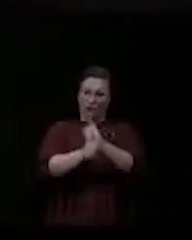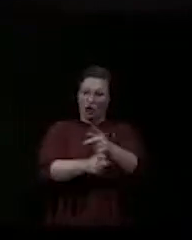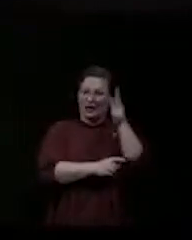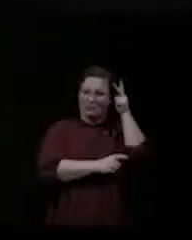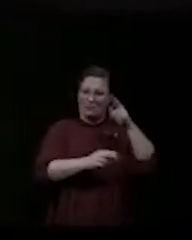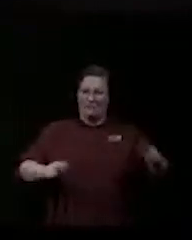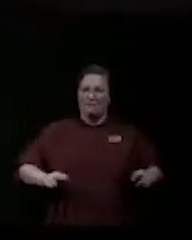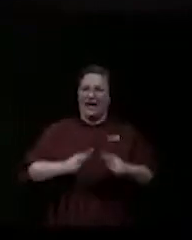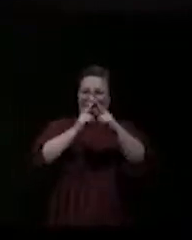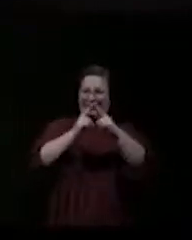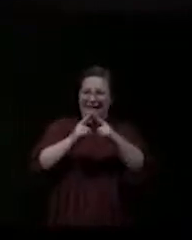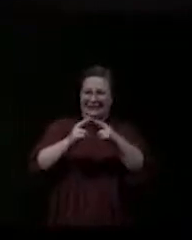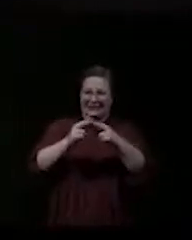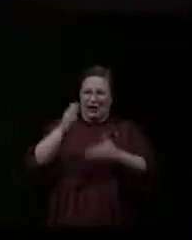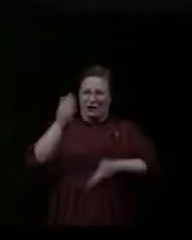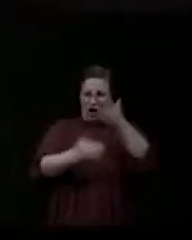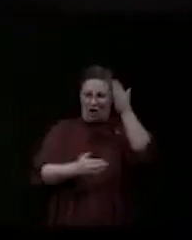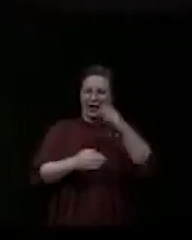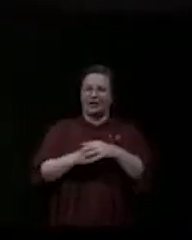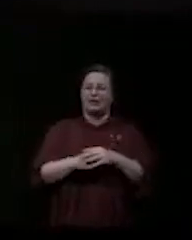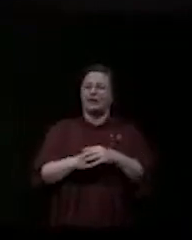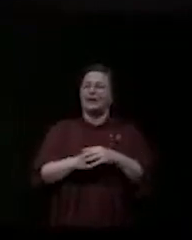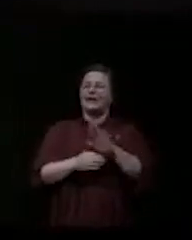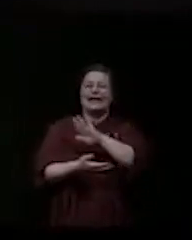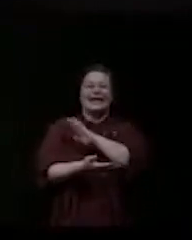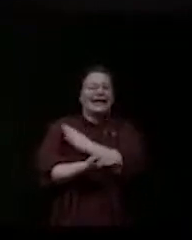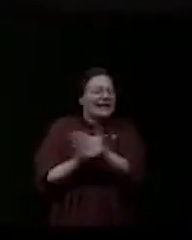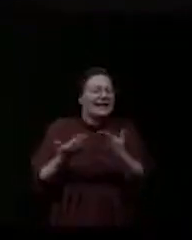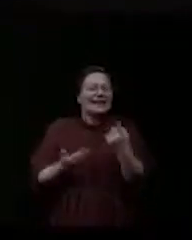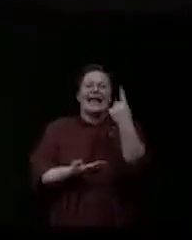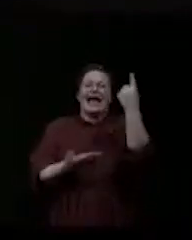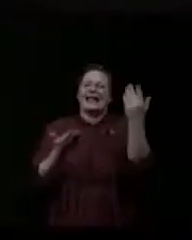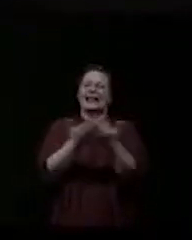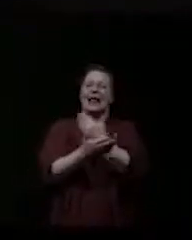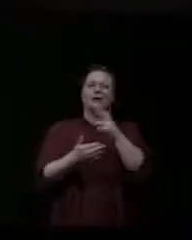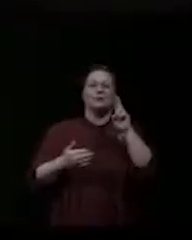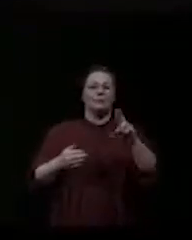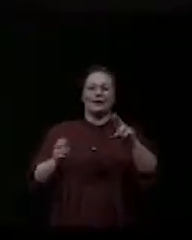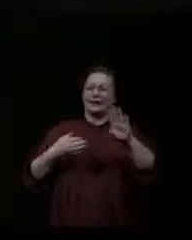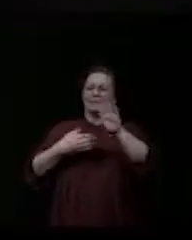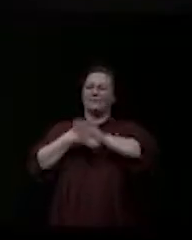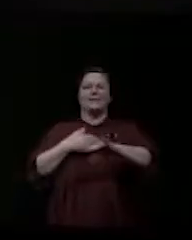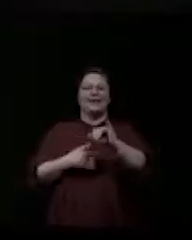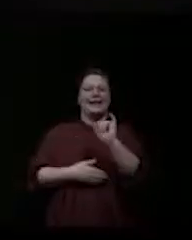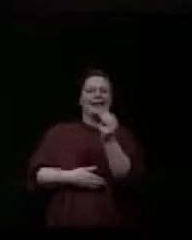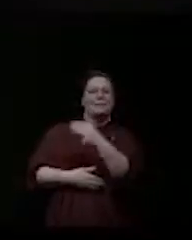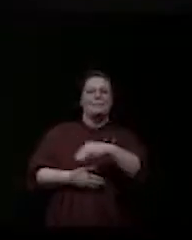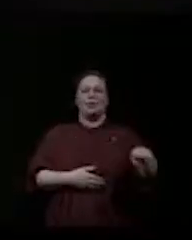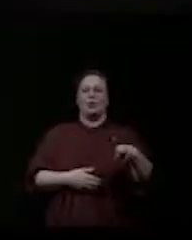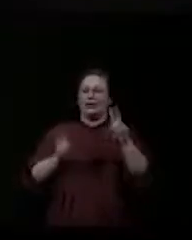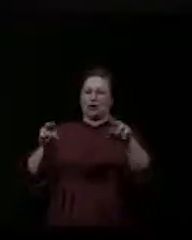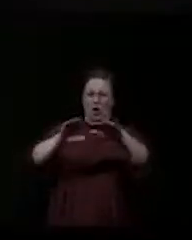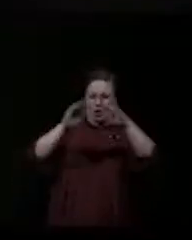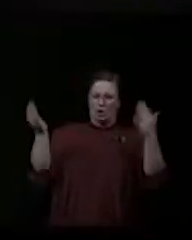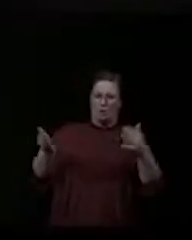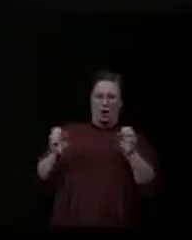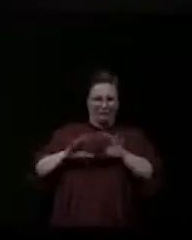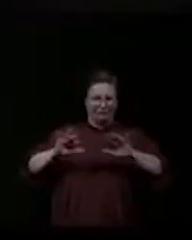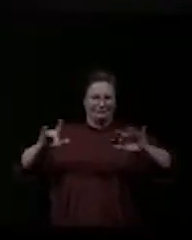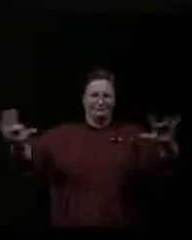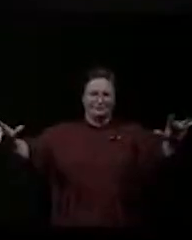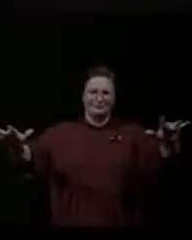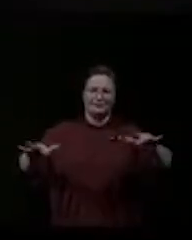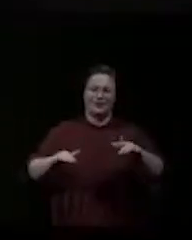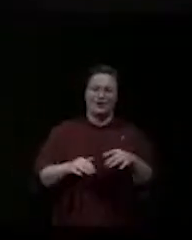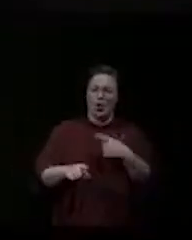Principles. No country is fully immune to these global trends. Together with other special procedures